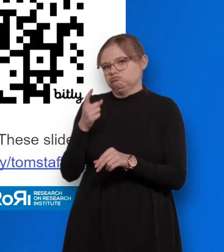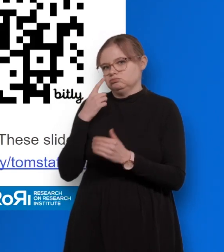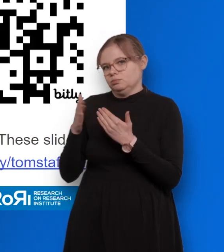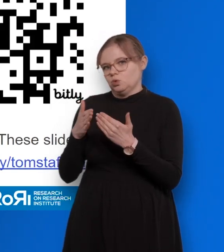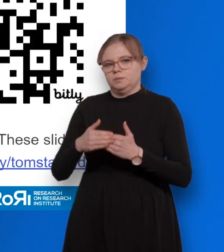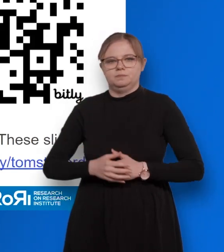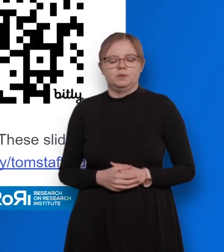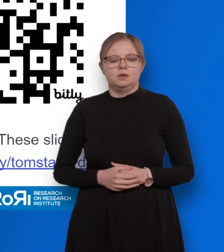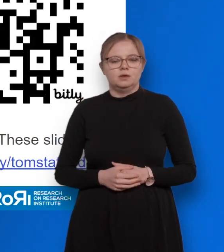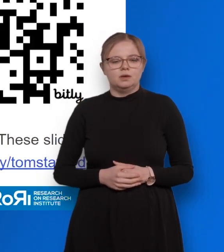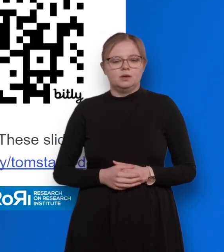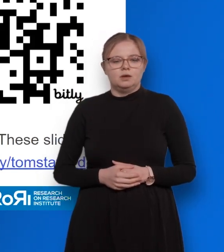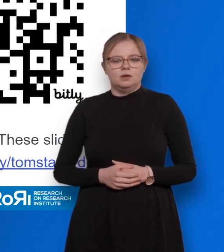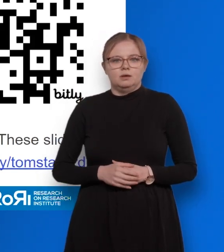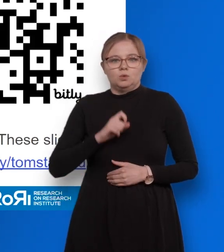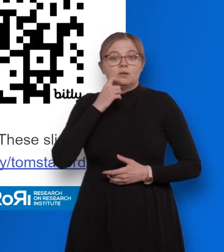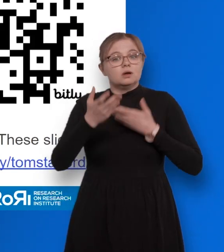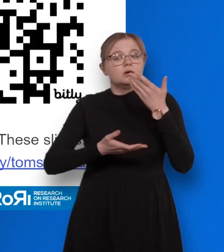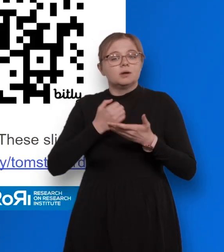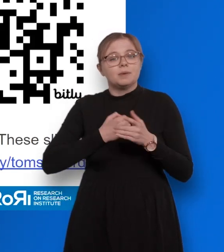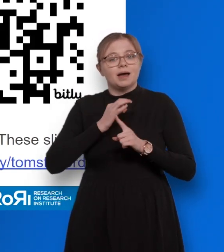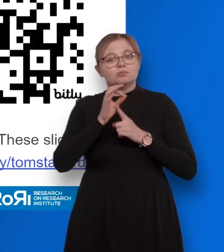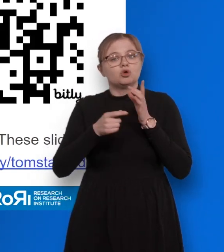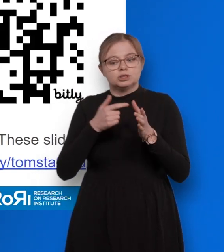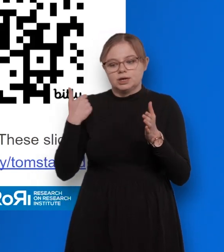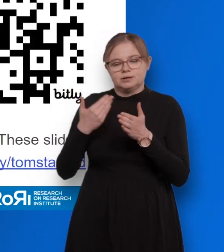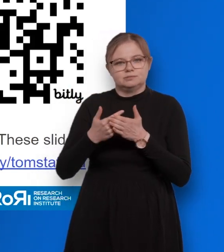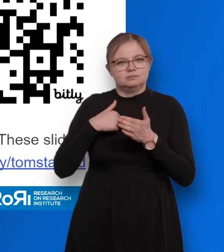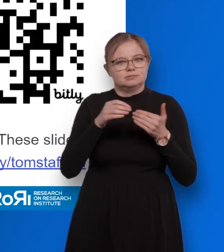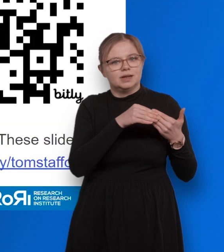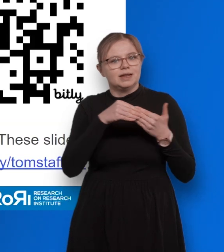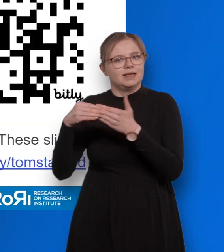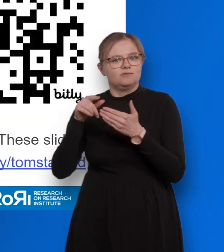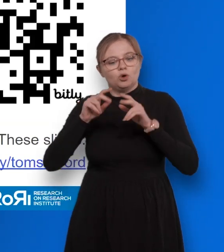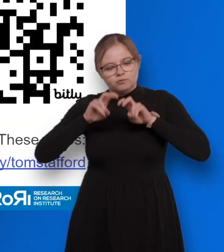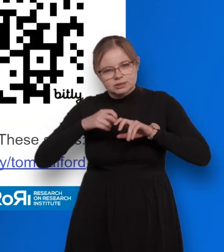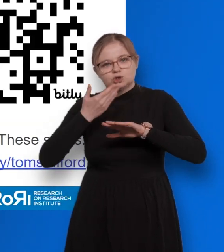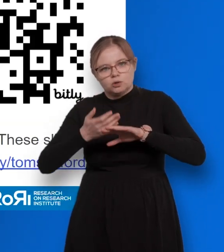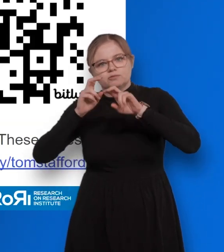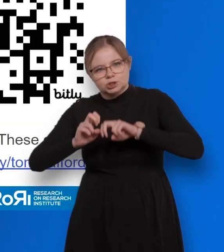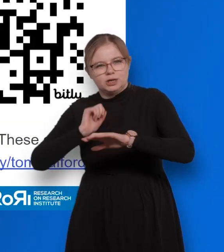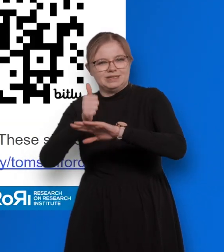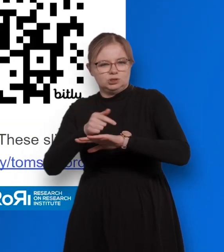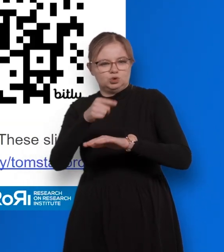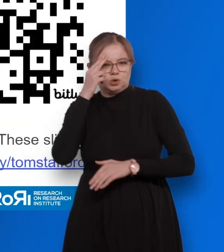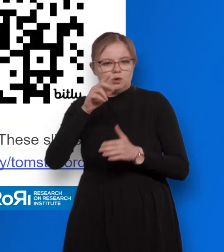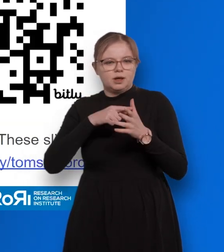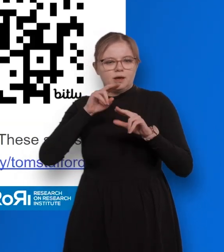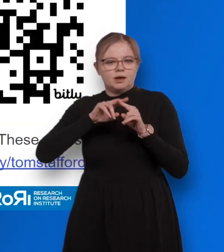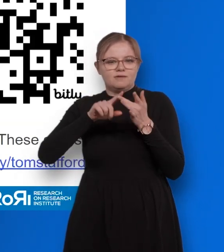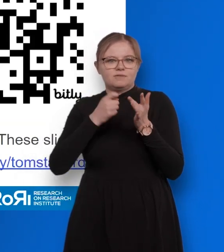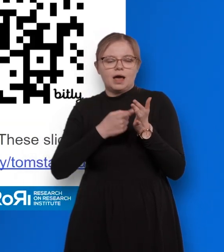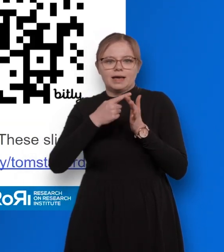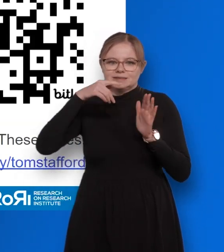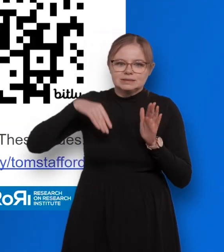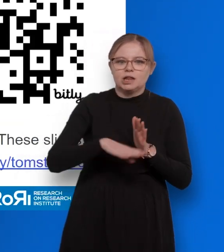me tell you about the project I'm leading for the Research on Research Institute, which is called AFIRE, the Accelerator